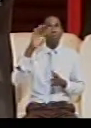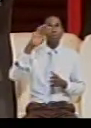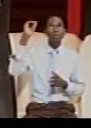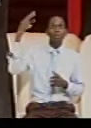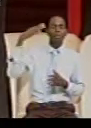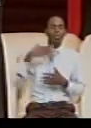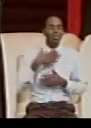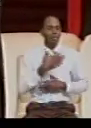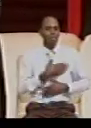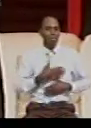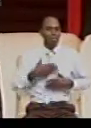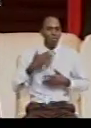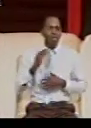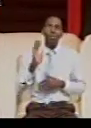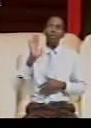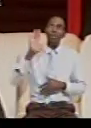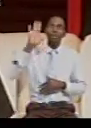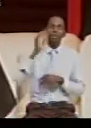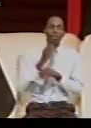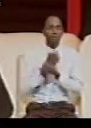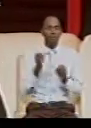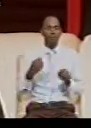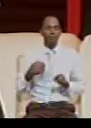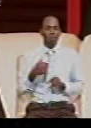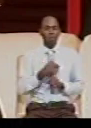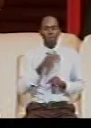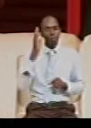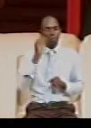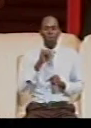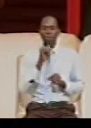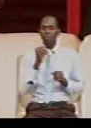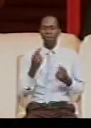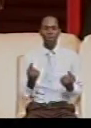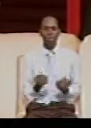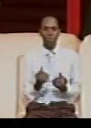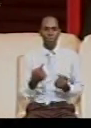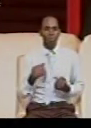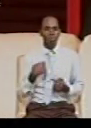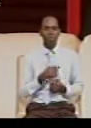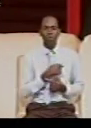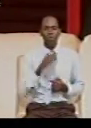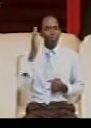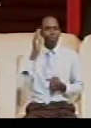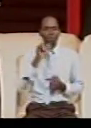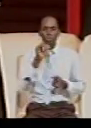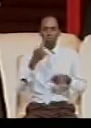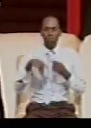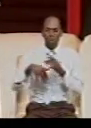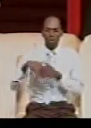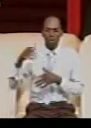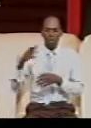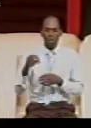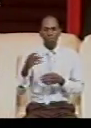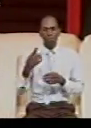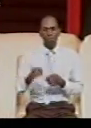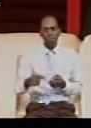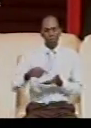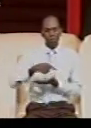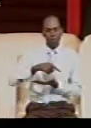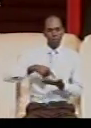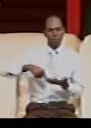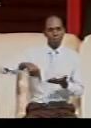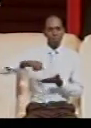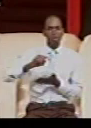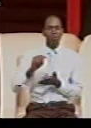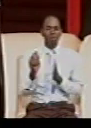salvation, we will not sin. We will not go outside that circle again and cross the line.